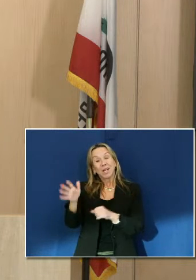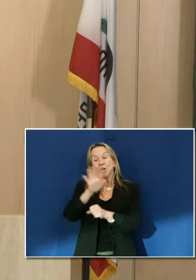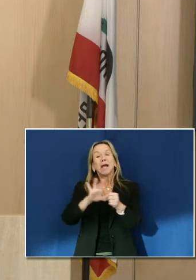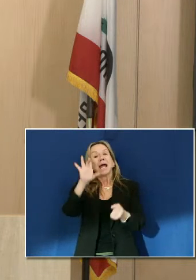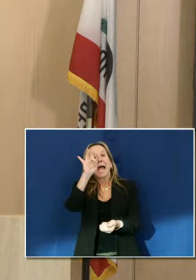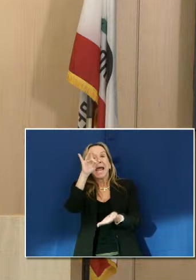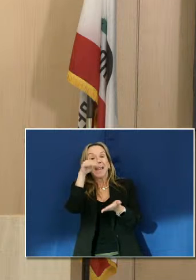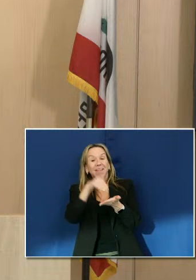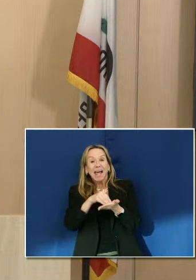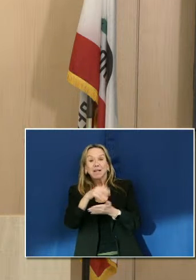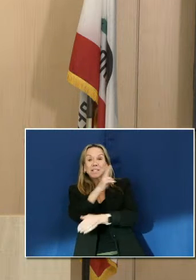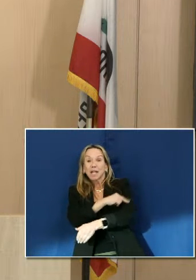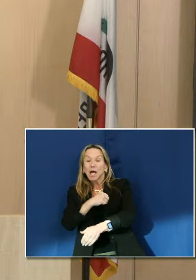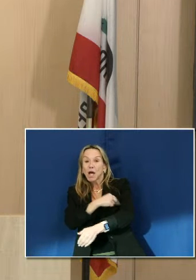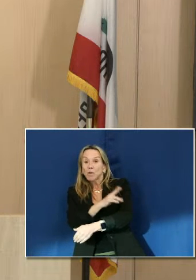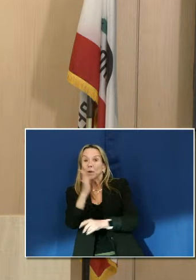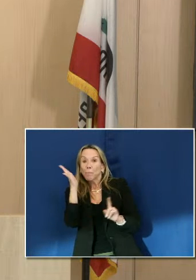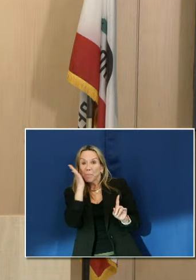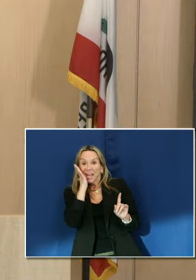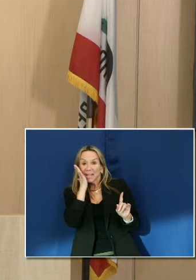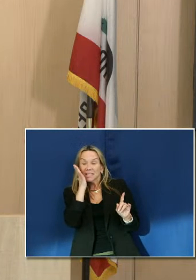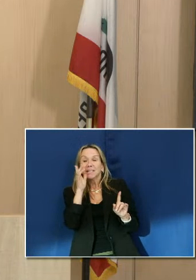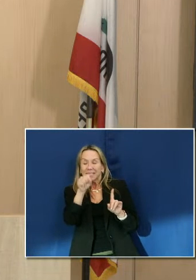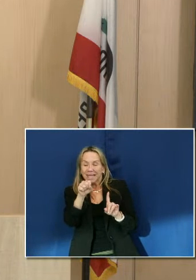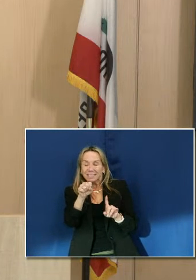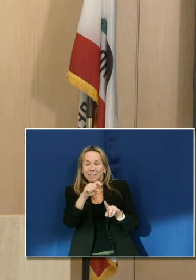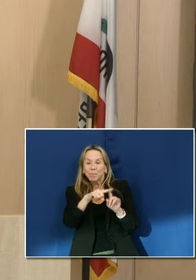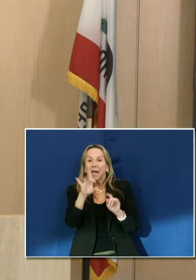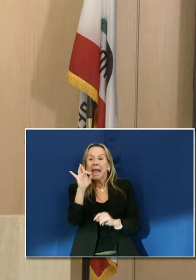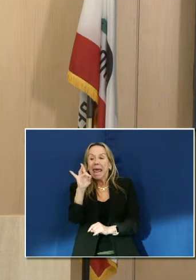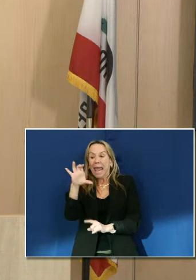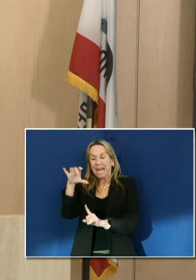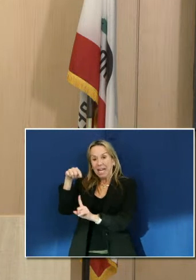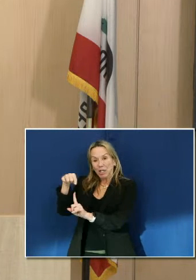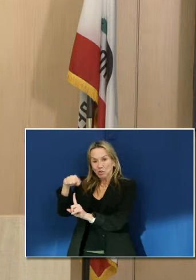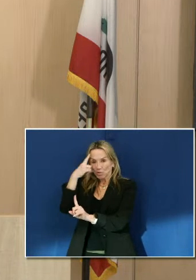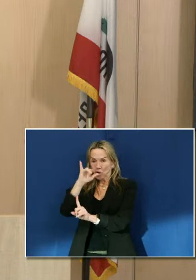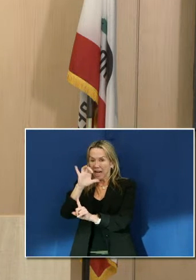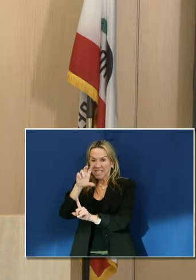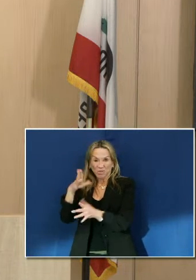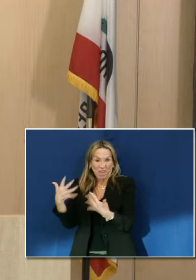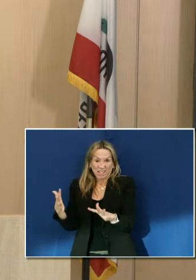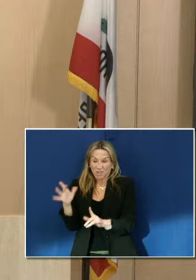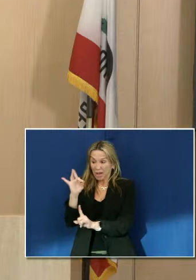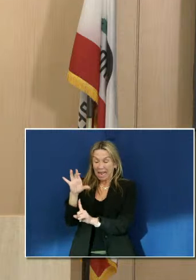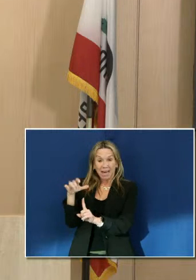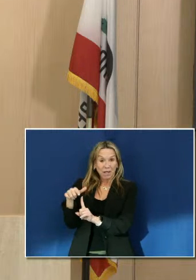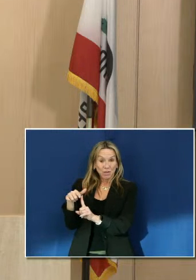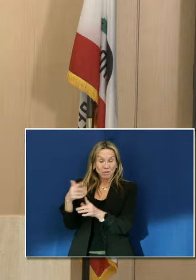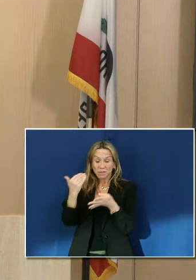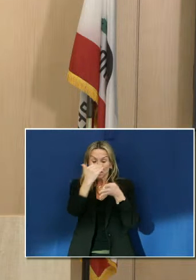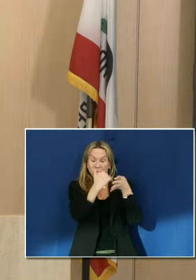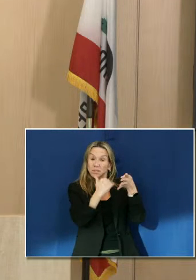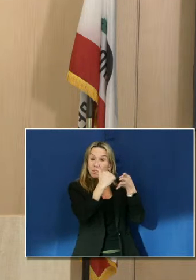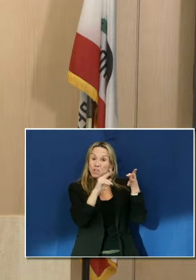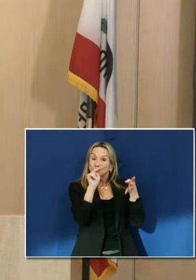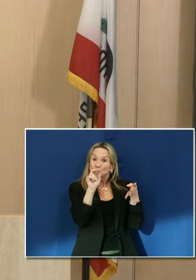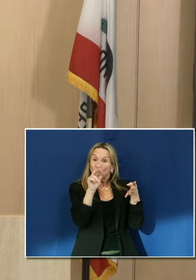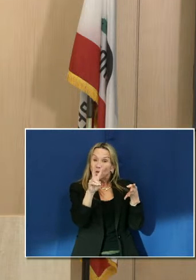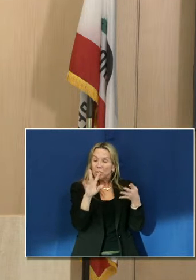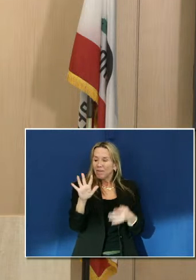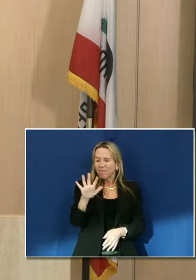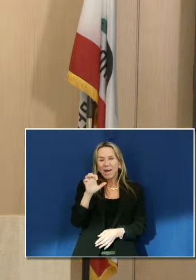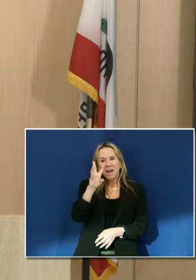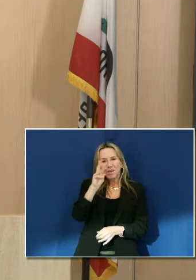beds, but there are only 800 intensive care beds. At the end of November, around 560 of our